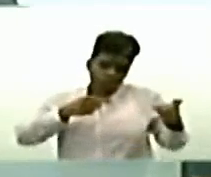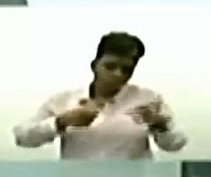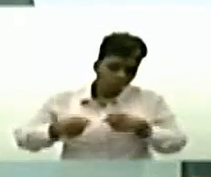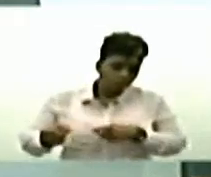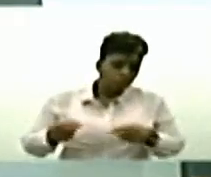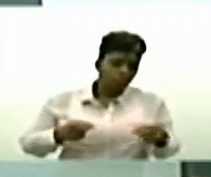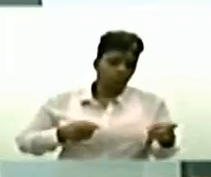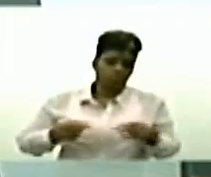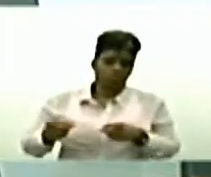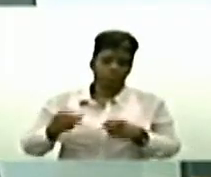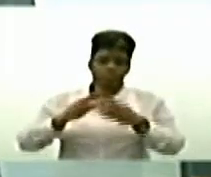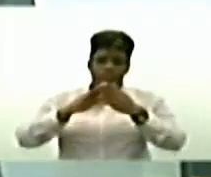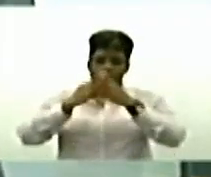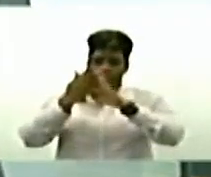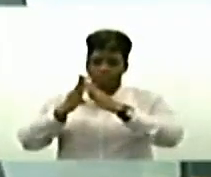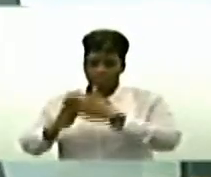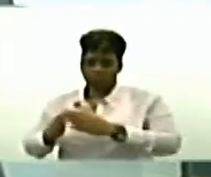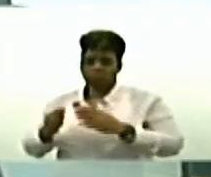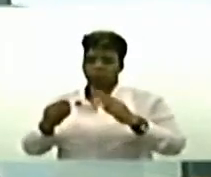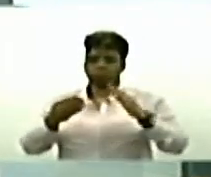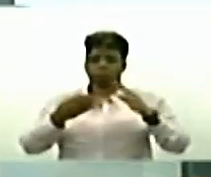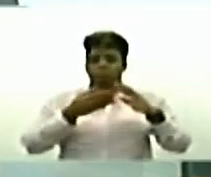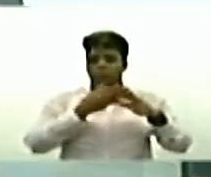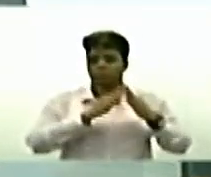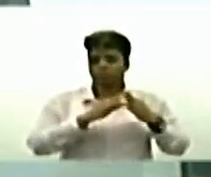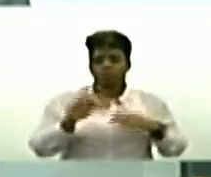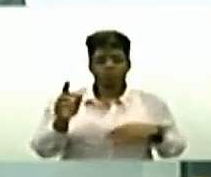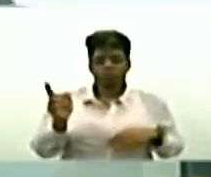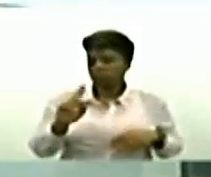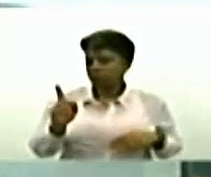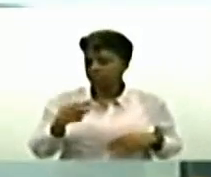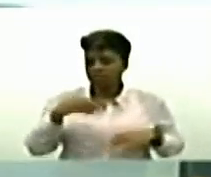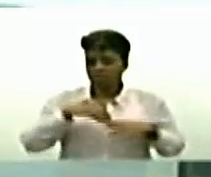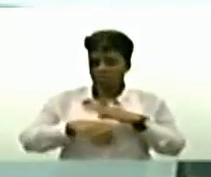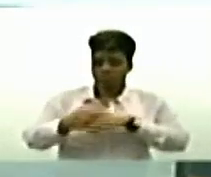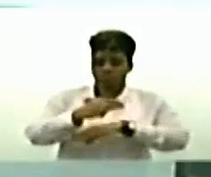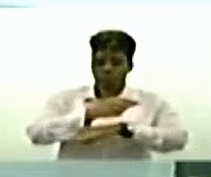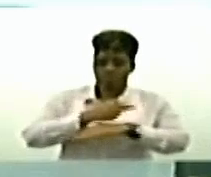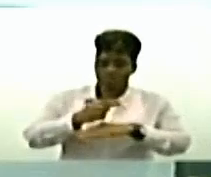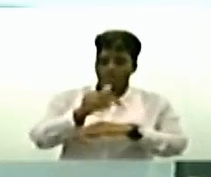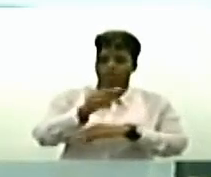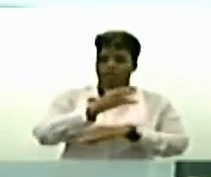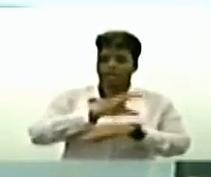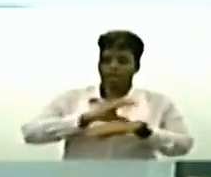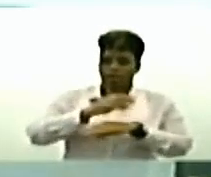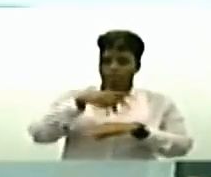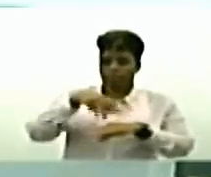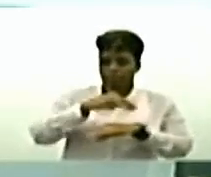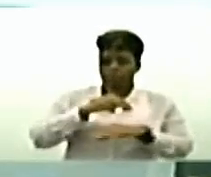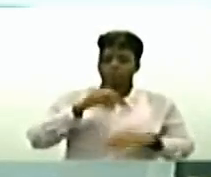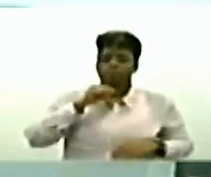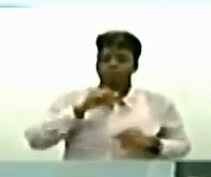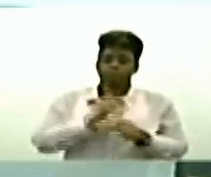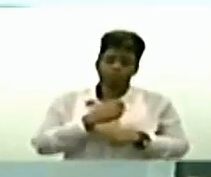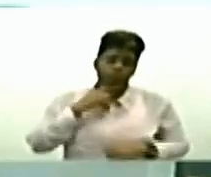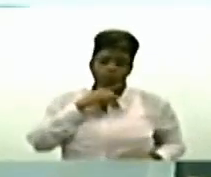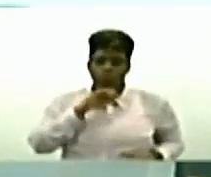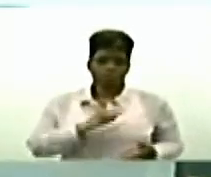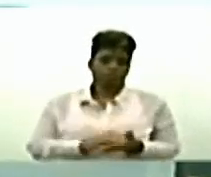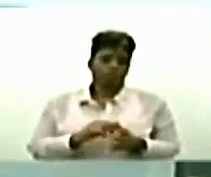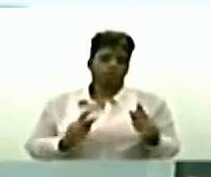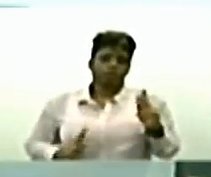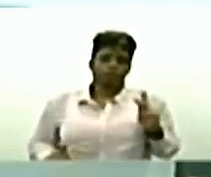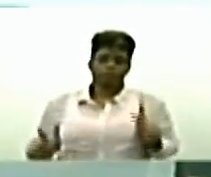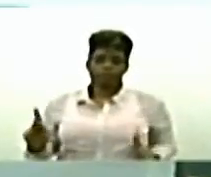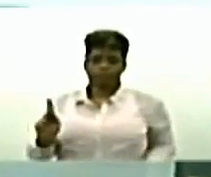the city, your towns, wherever within Grenada, Carriacou, and Petite Martinique, to ensure that our people